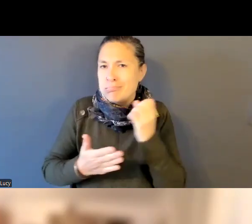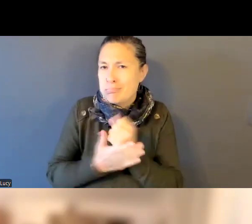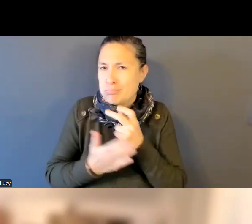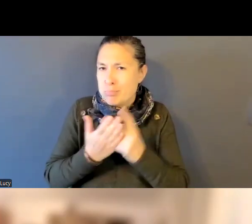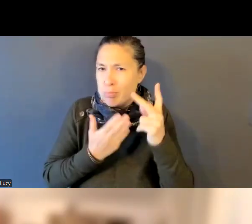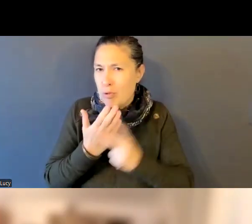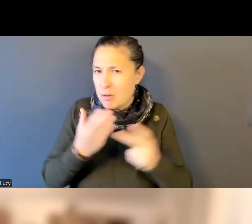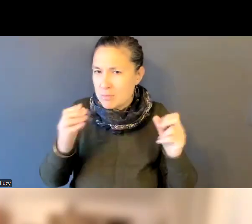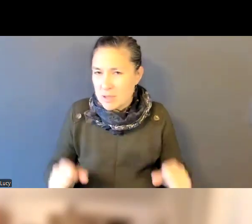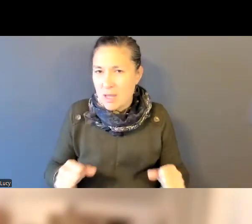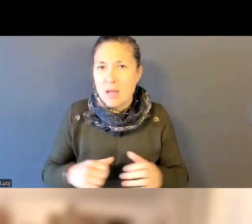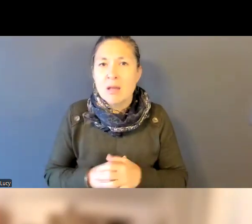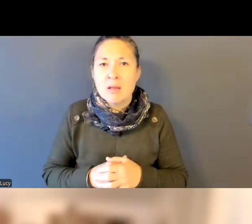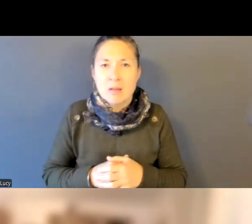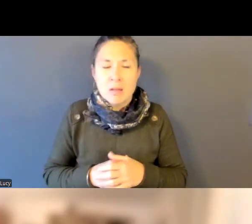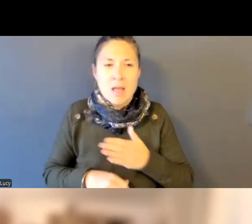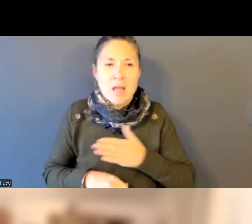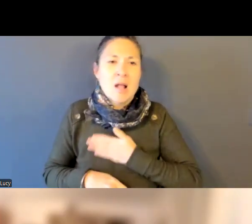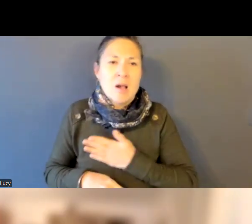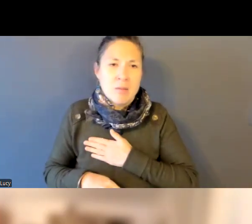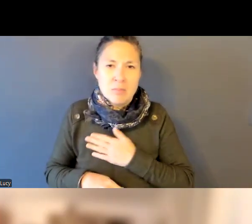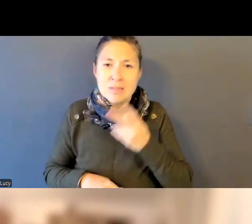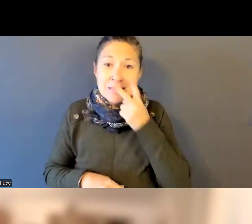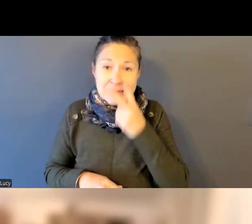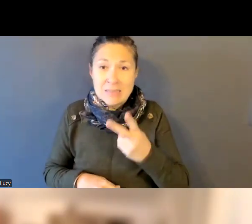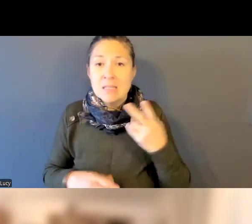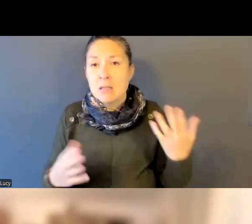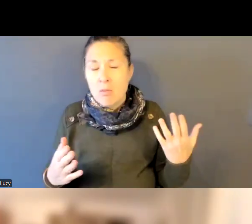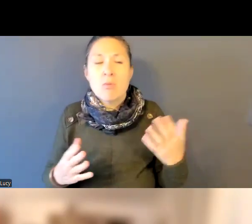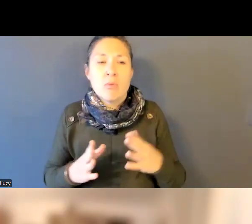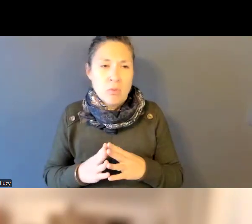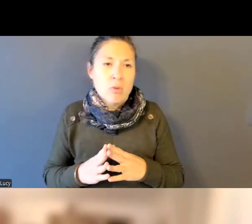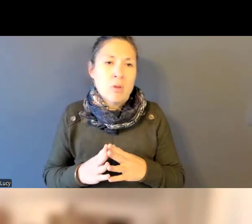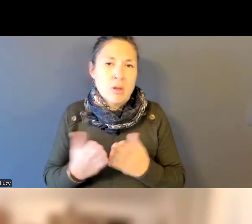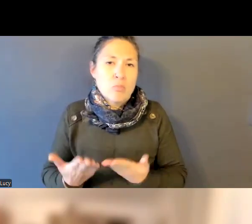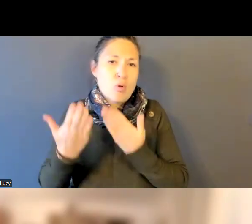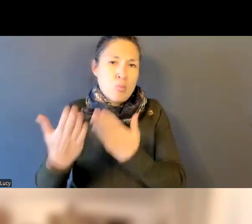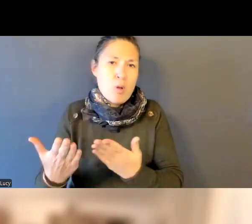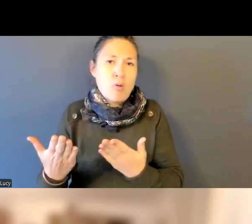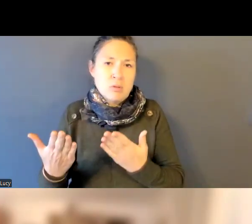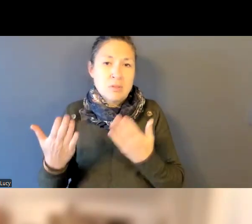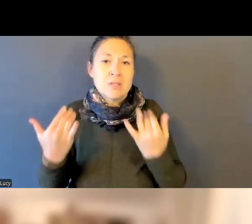So I'm just glad to hear that, some proposals are happening.